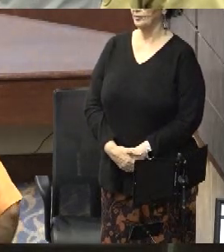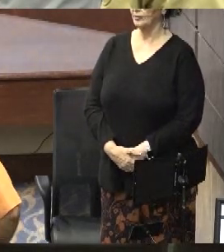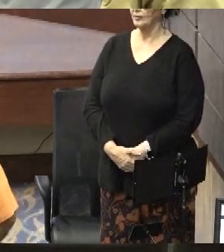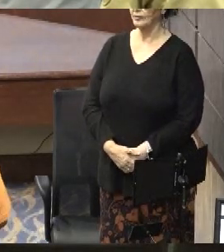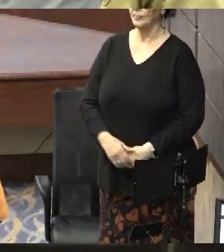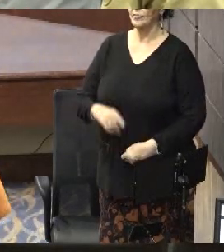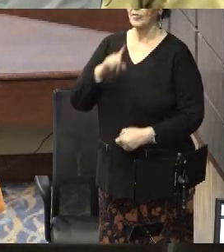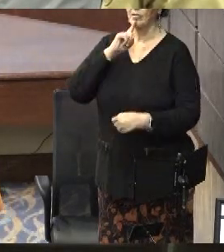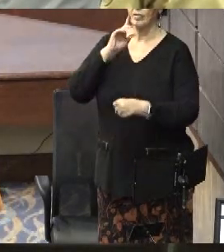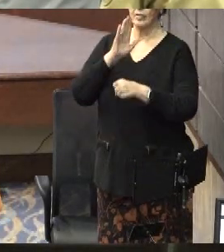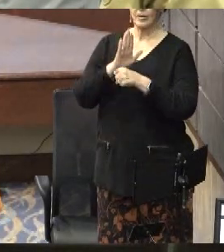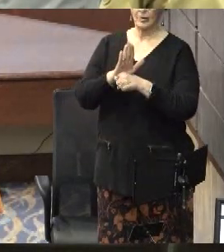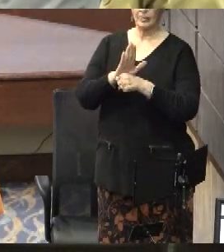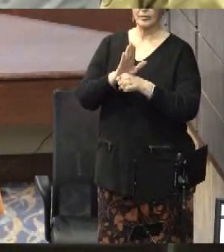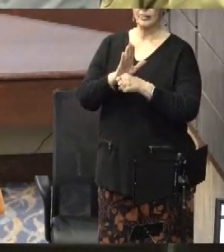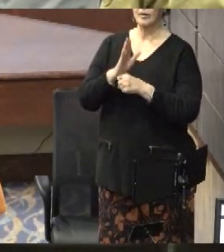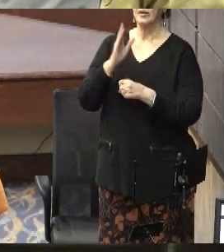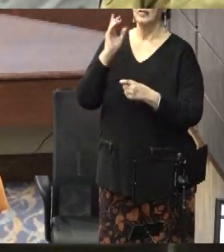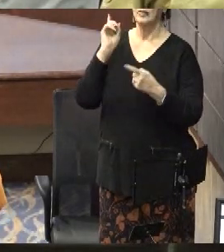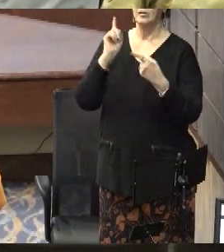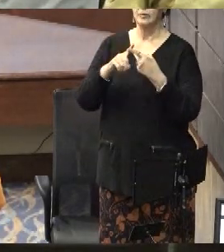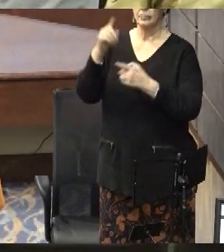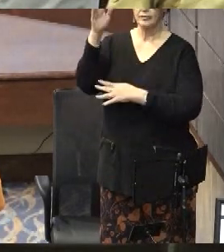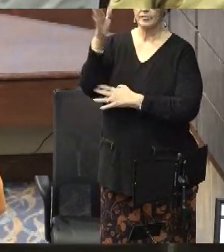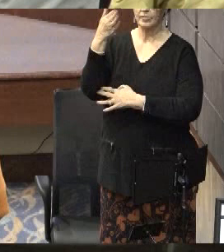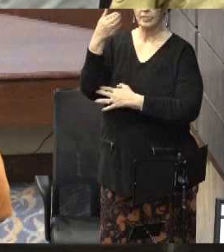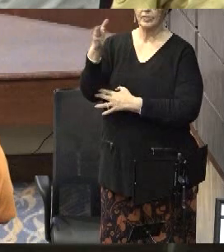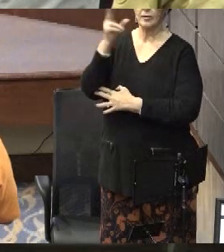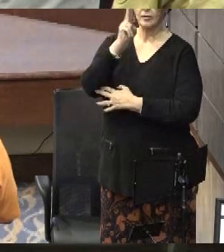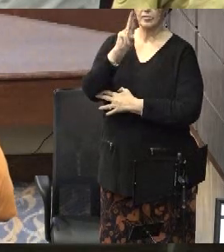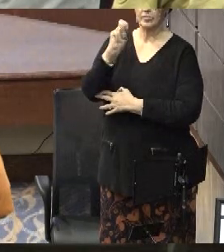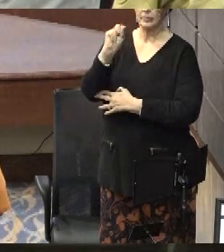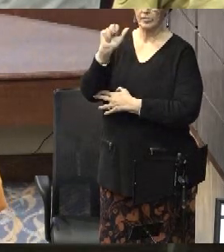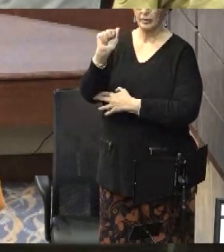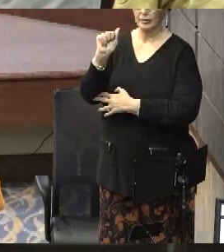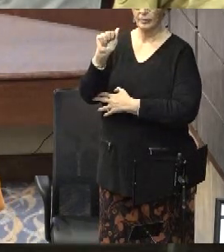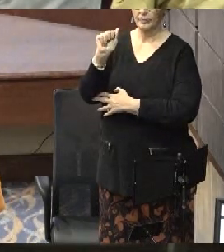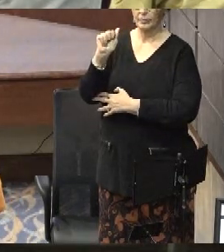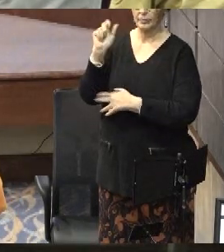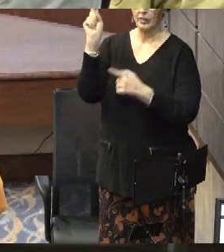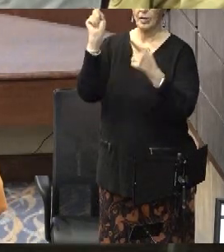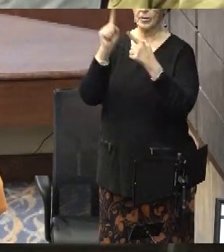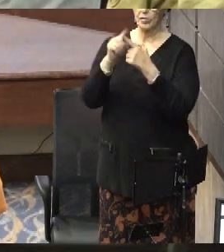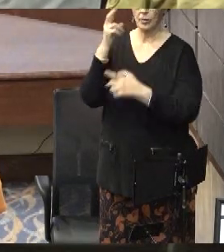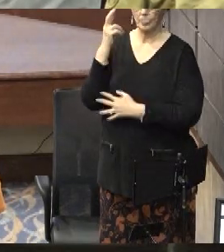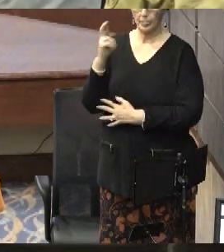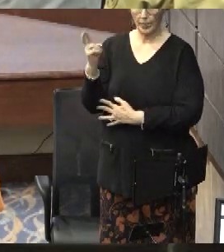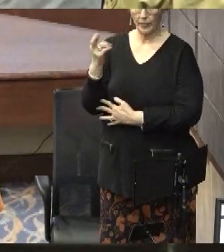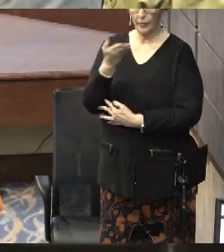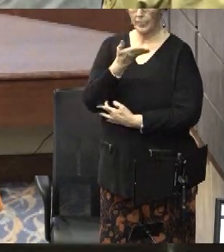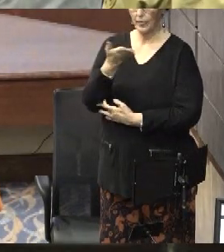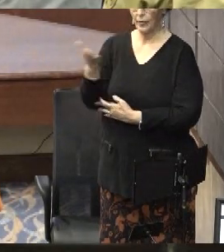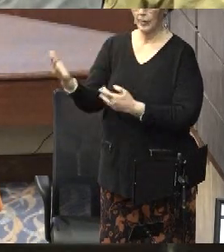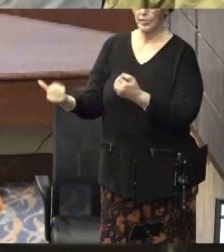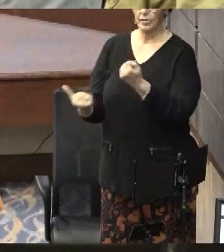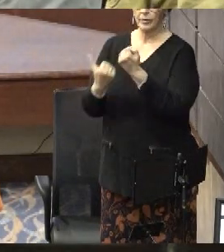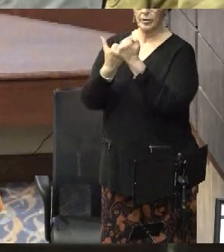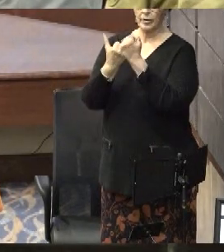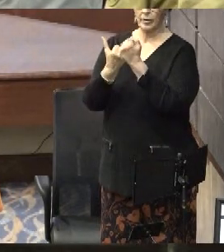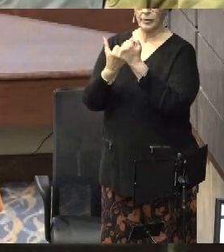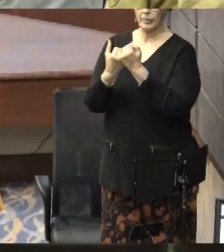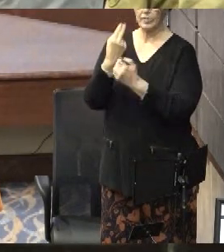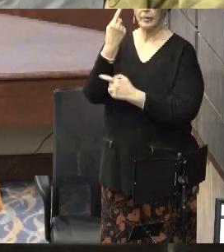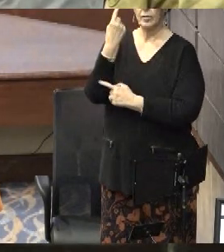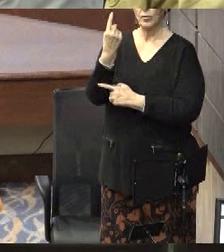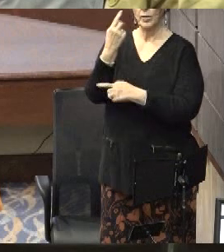I pledge allegiance to the flag of the United States of America and to the republic for which it